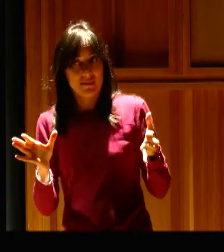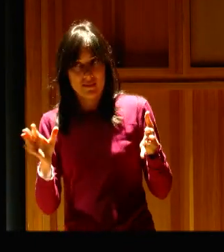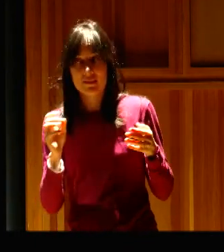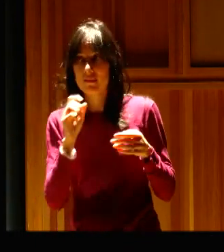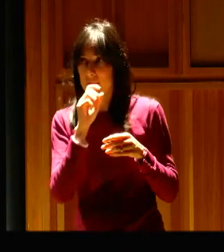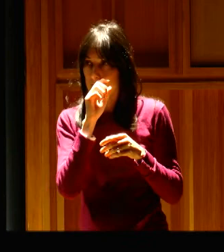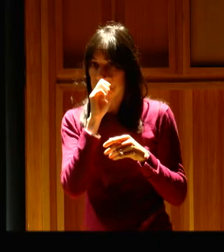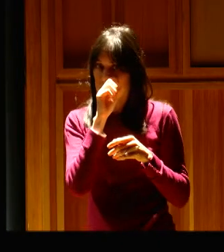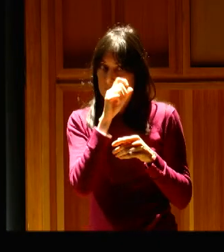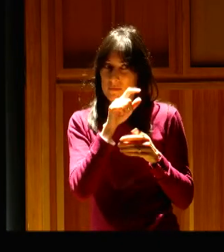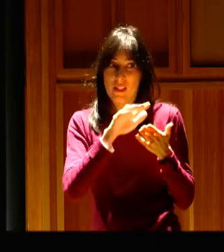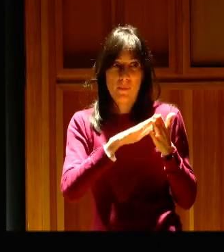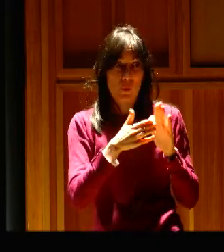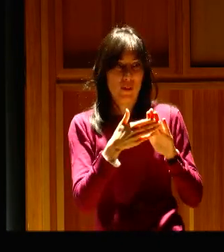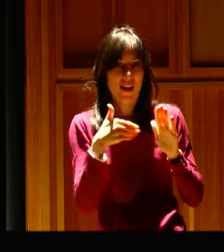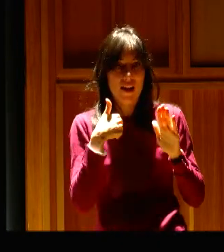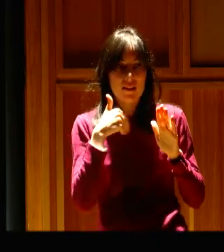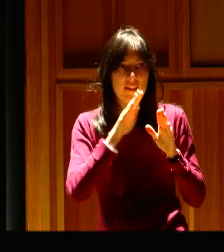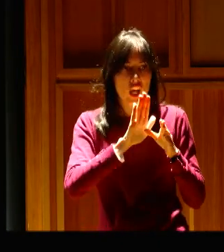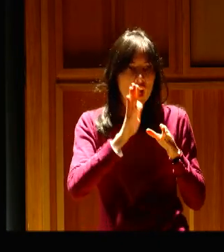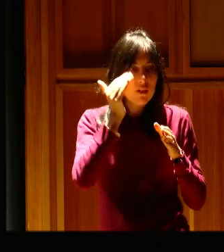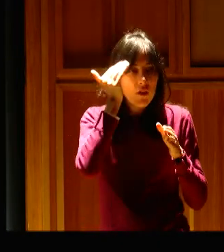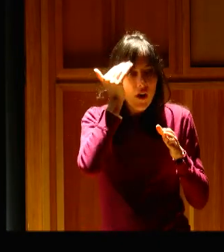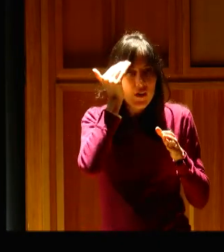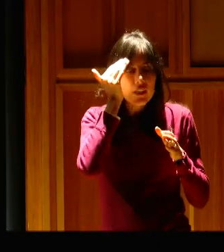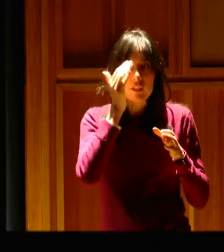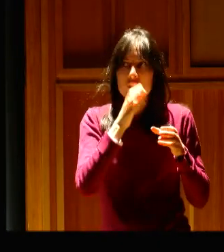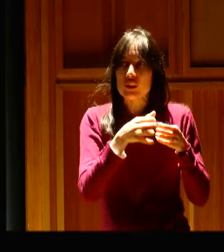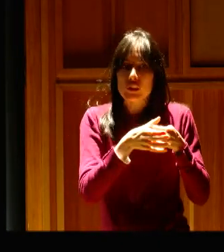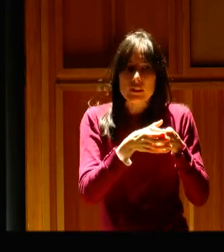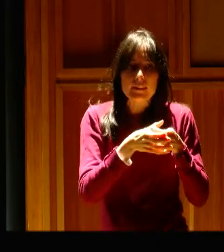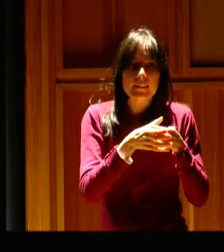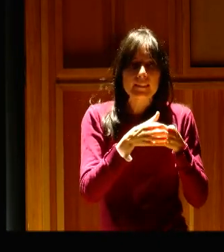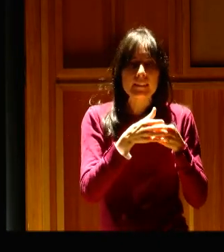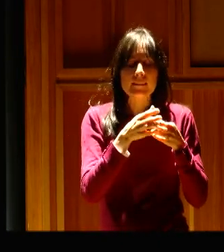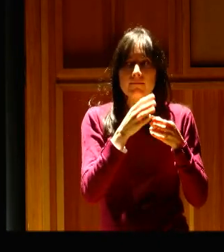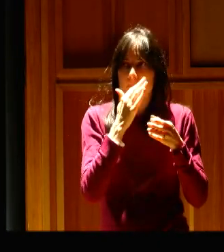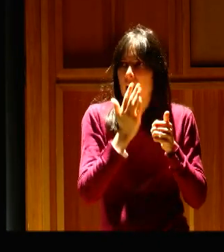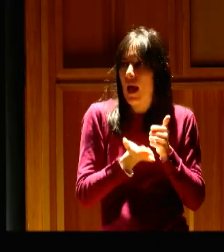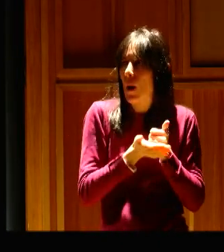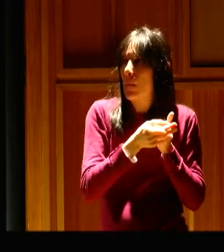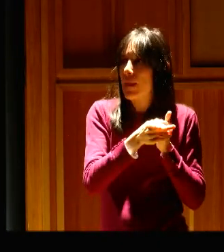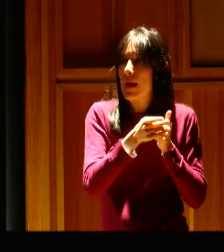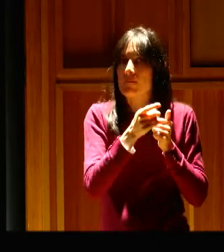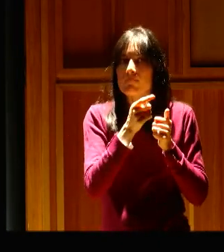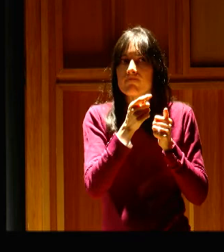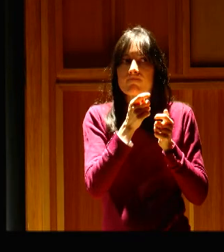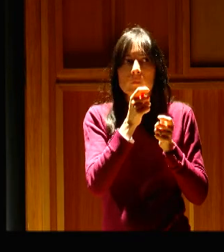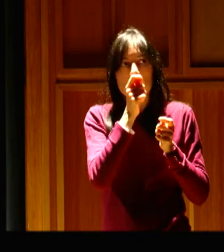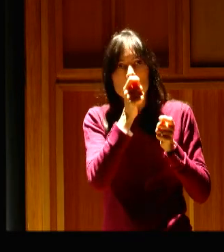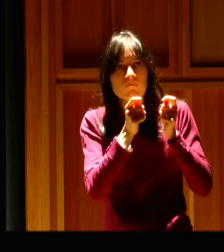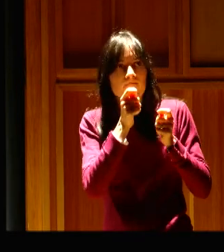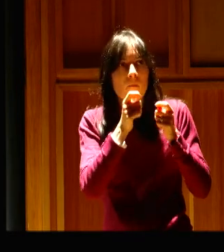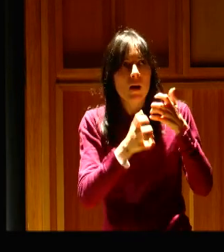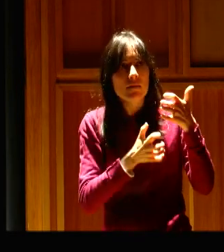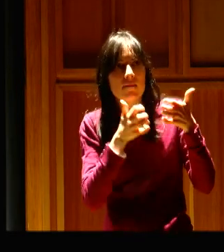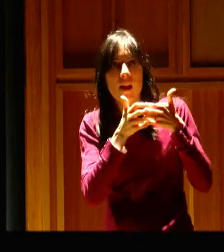and traditional knowledge that will help them adapt and be resilient to shock events.